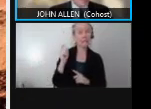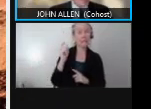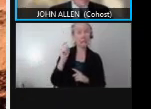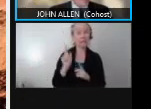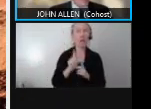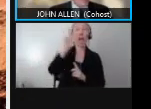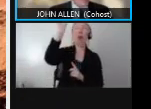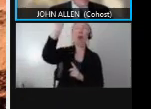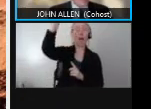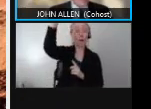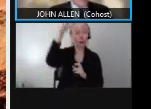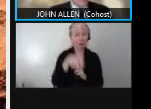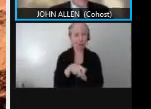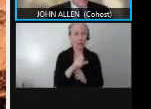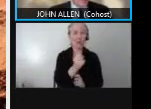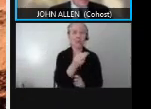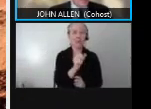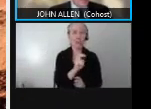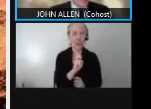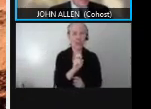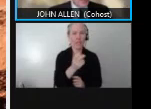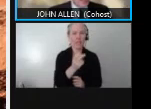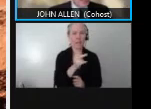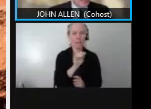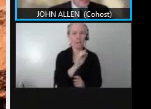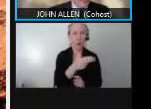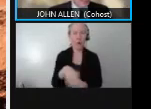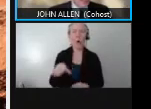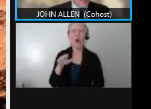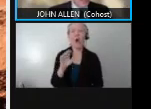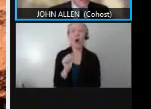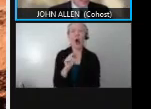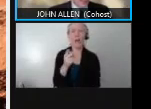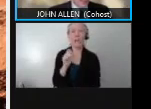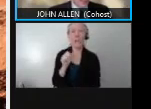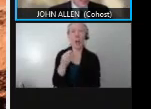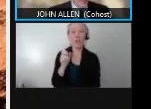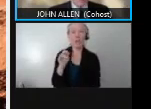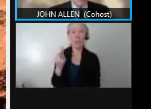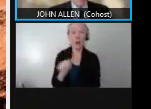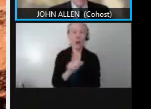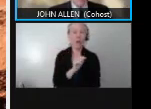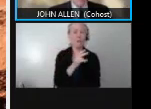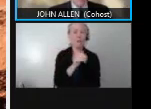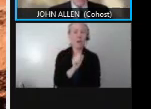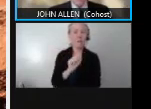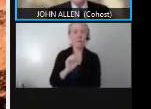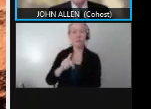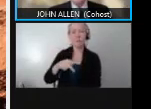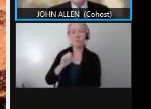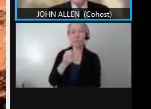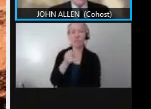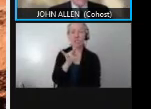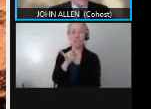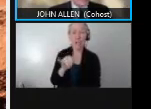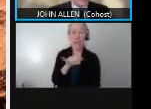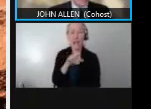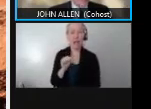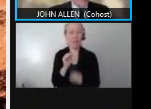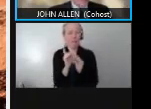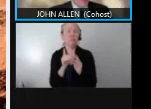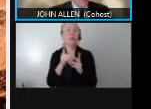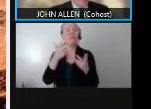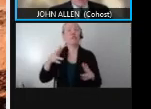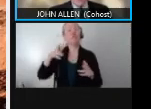Shane Kimbrough, Megan MacArthur, Aki Hashide, and Thomas Pesquet, have all returned safely and have been recovered